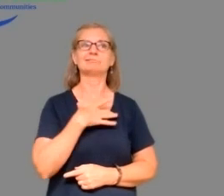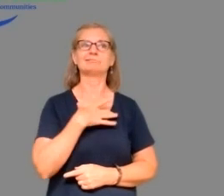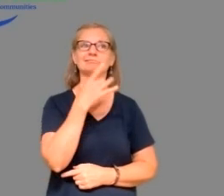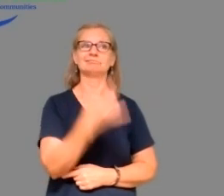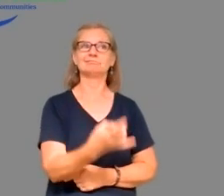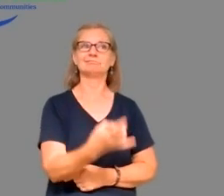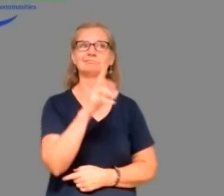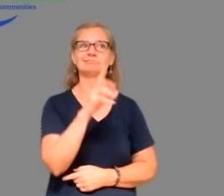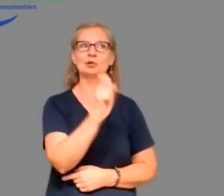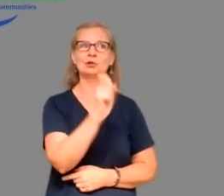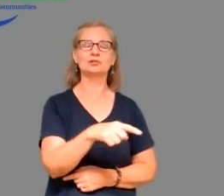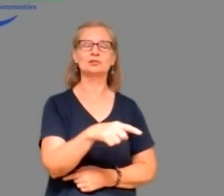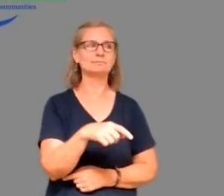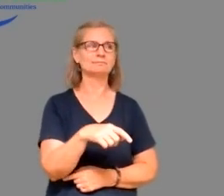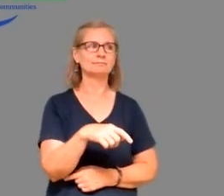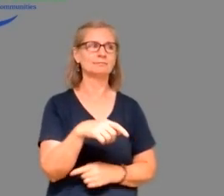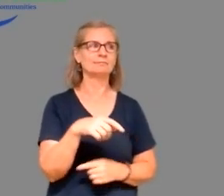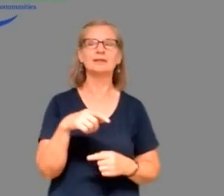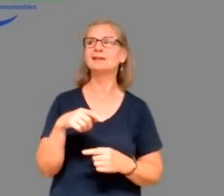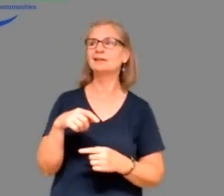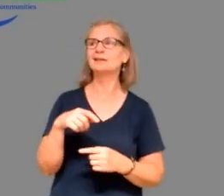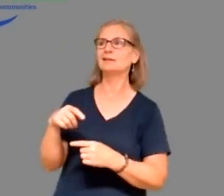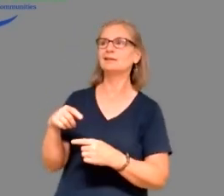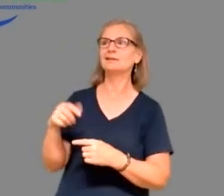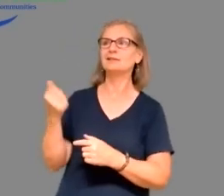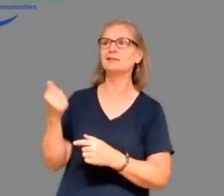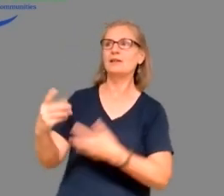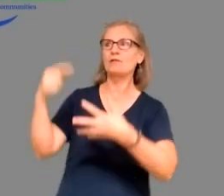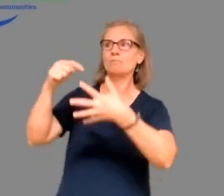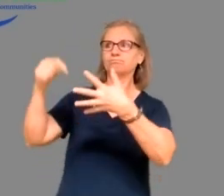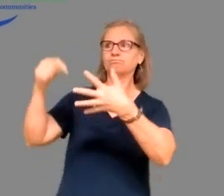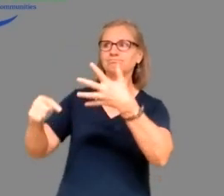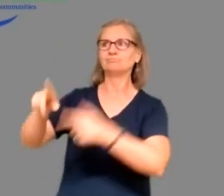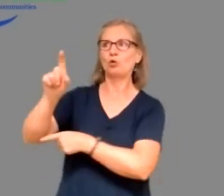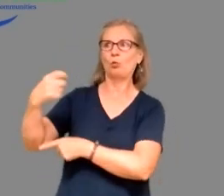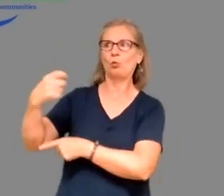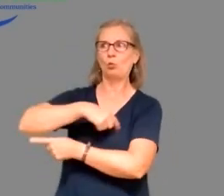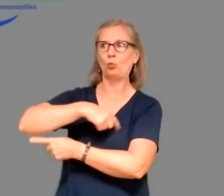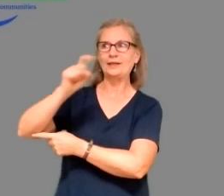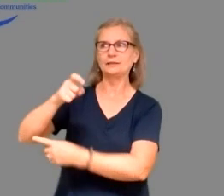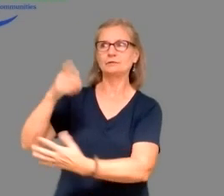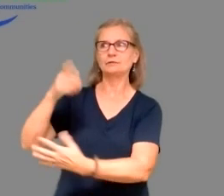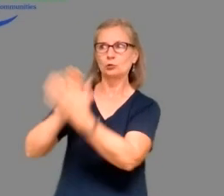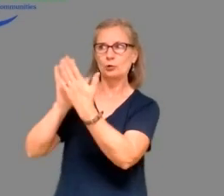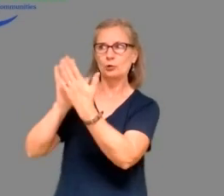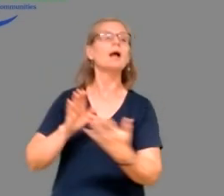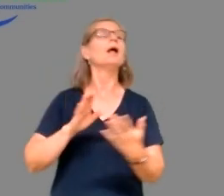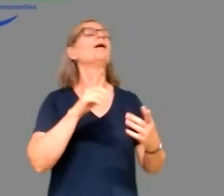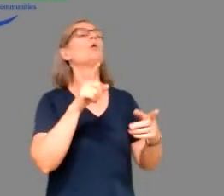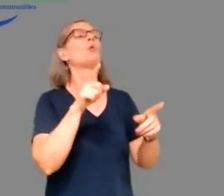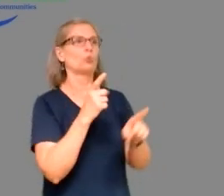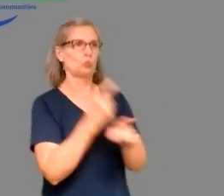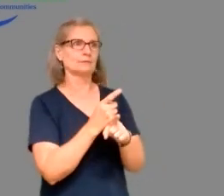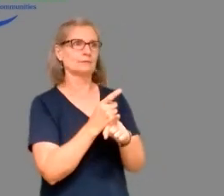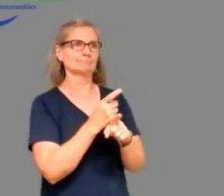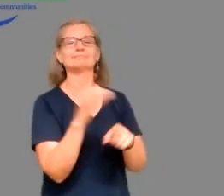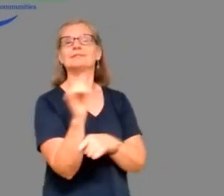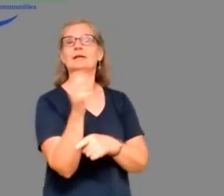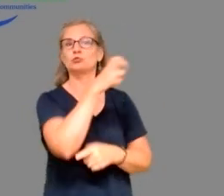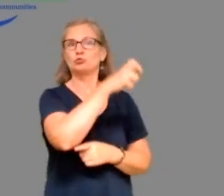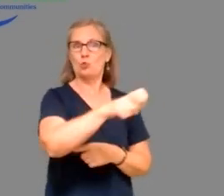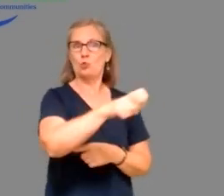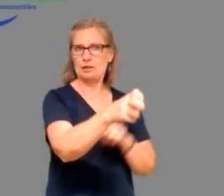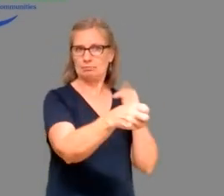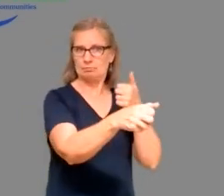There's several points of that probably need to be addressed. There's a lot. The travel itself, right? Coming from Sacramento would